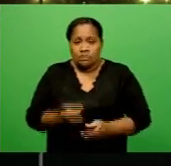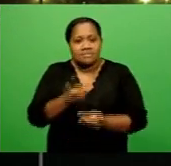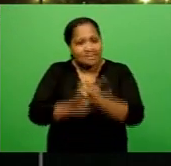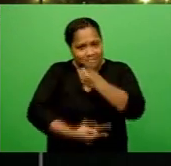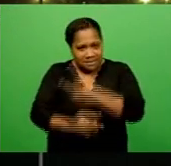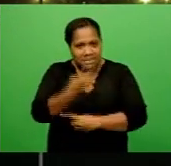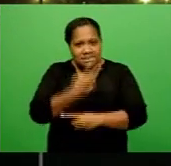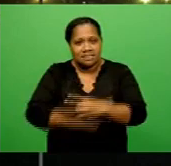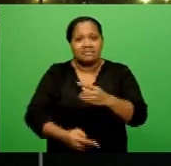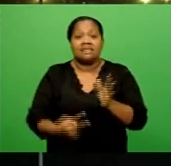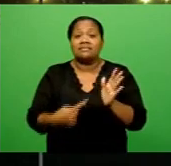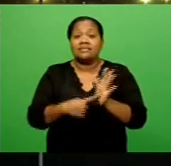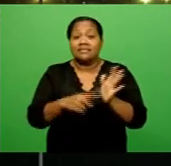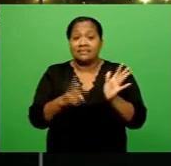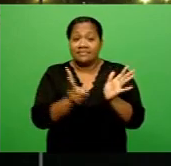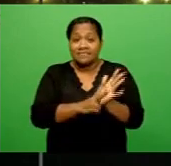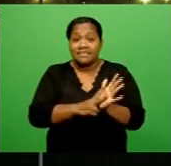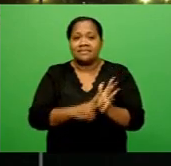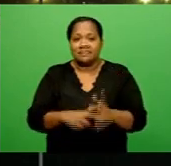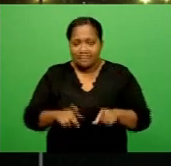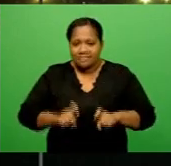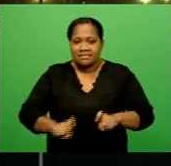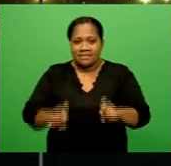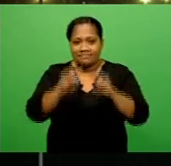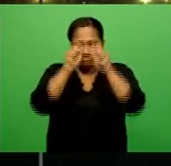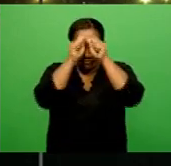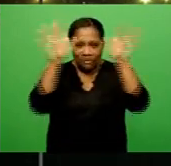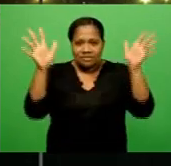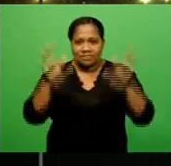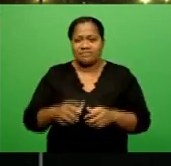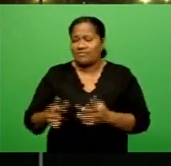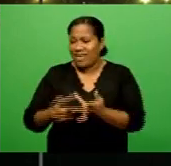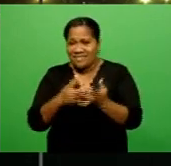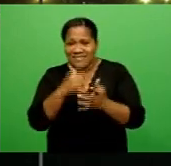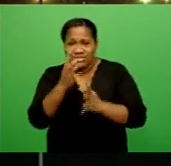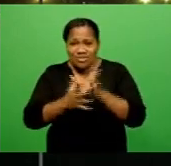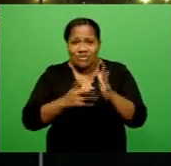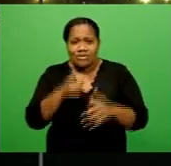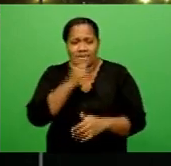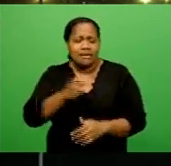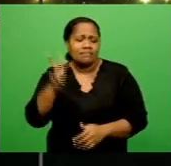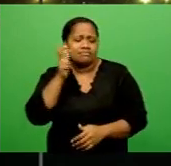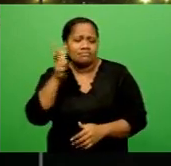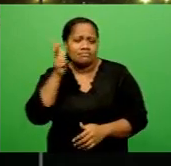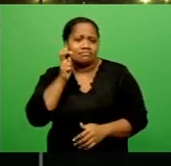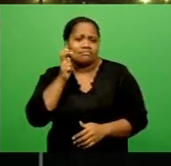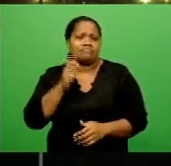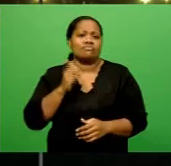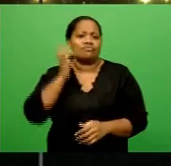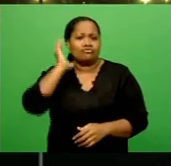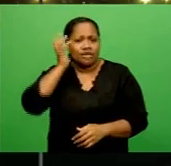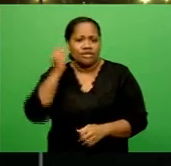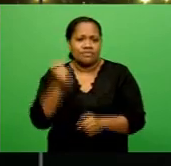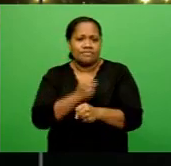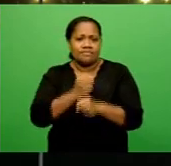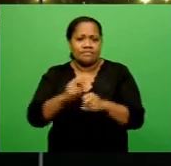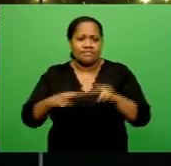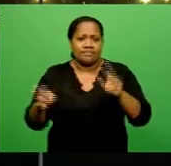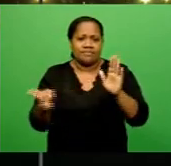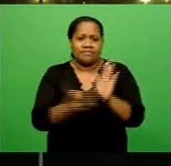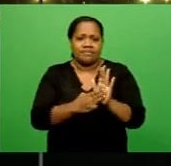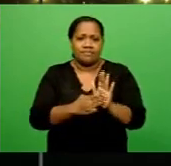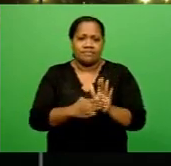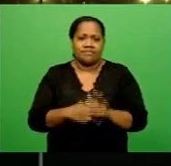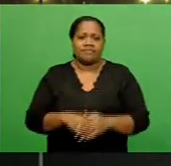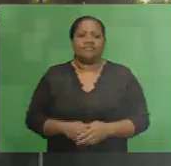diabetes, and television remains popular. For these stories and others, you can tune in daily to our sister radio station, Gold FM. This